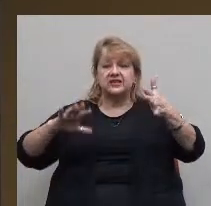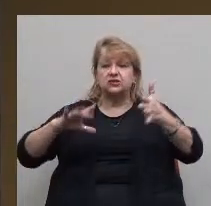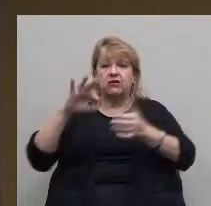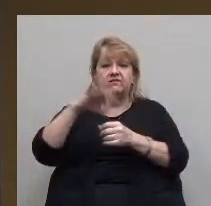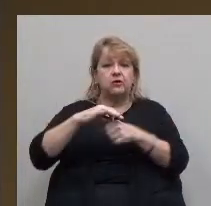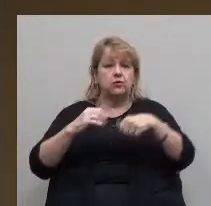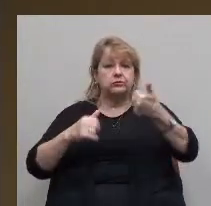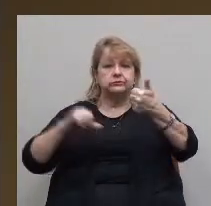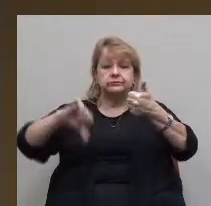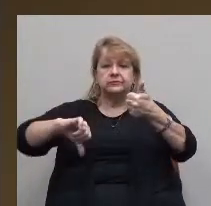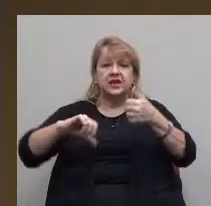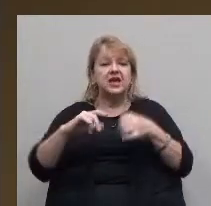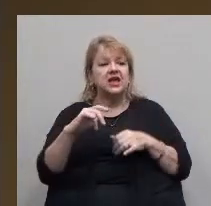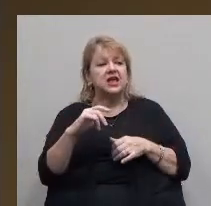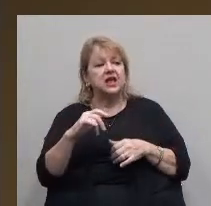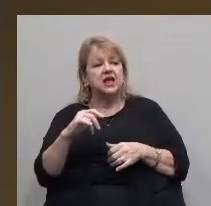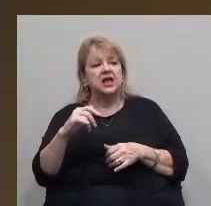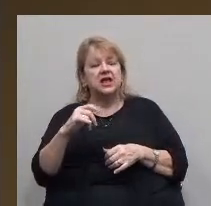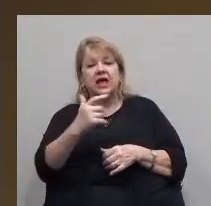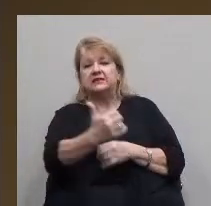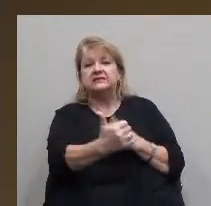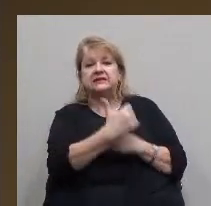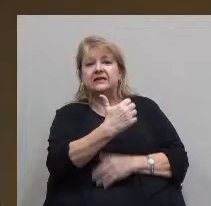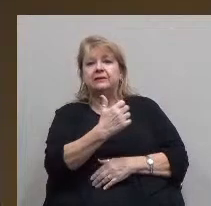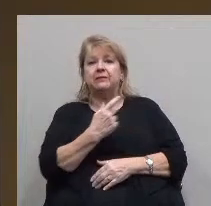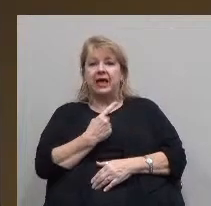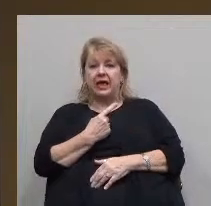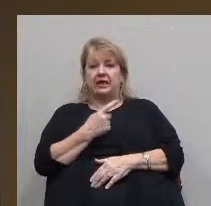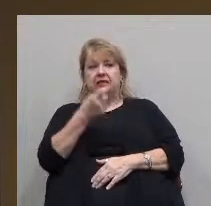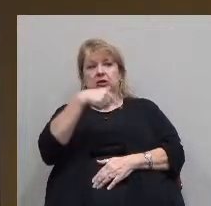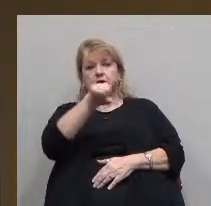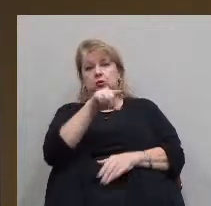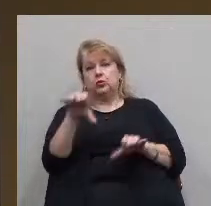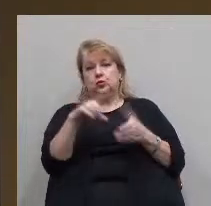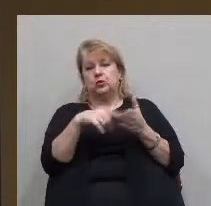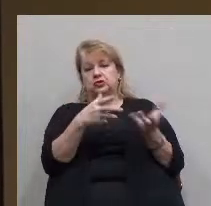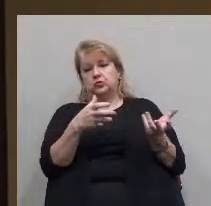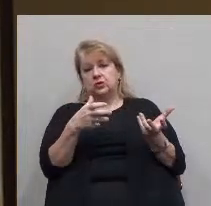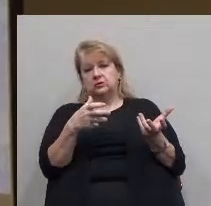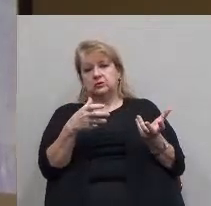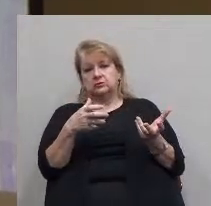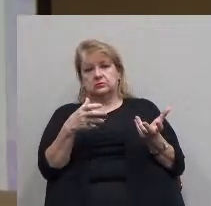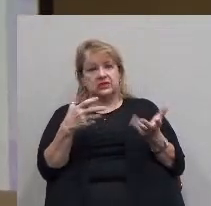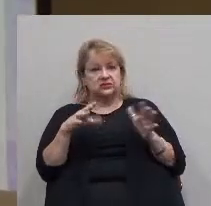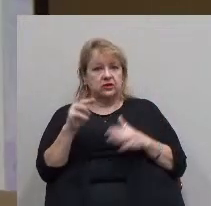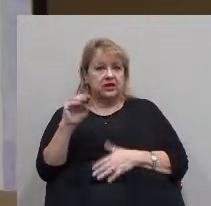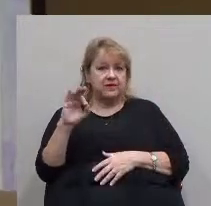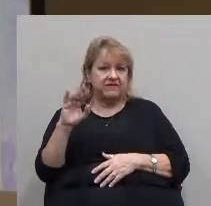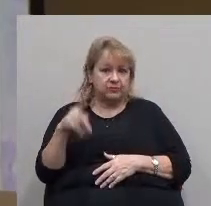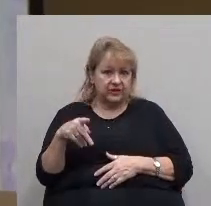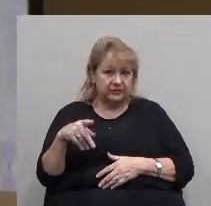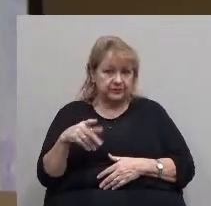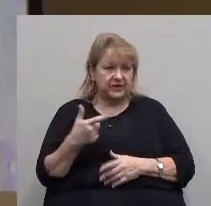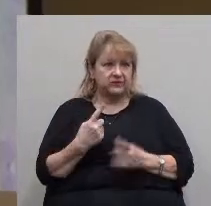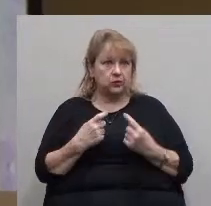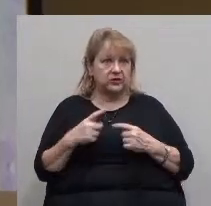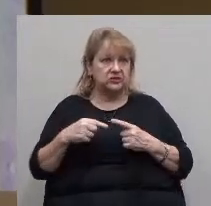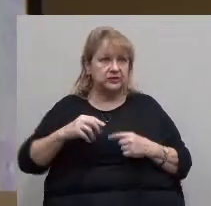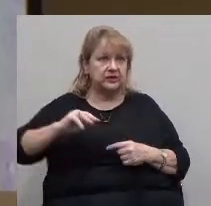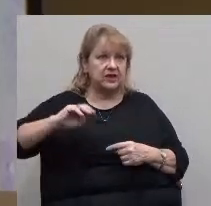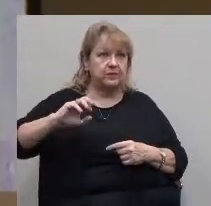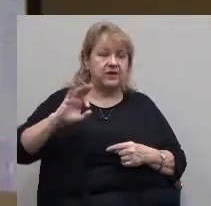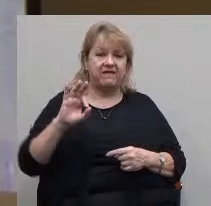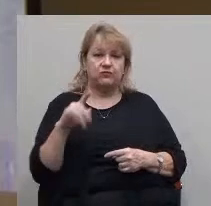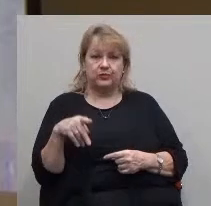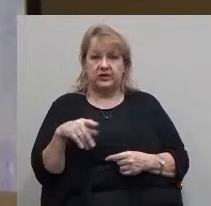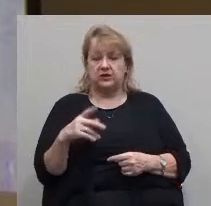back across over here, and you have the opportunity to do as you please with it. So that is the MFP. Any questions about the MFP?